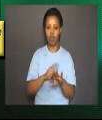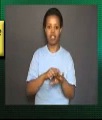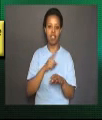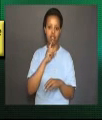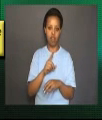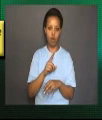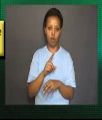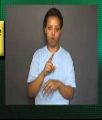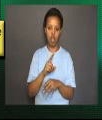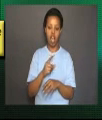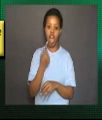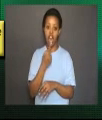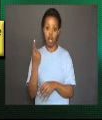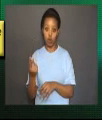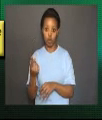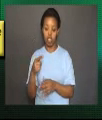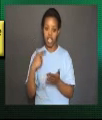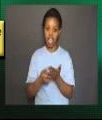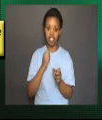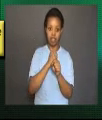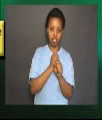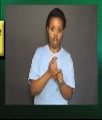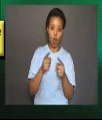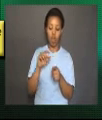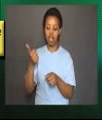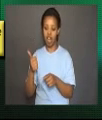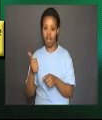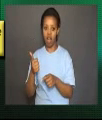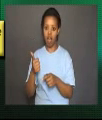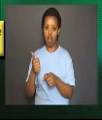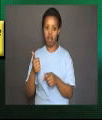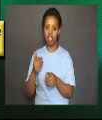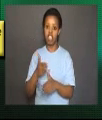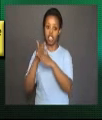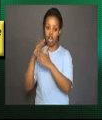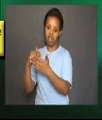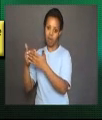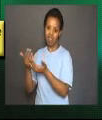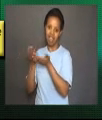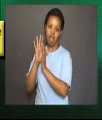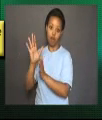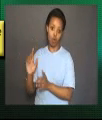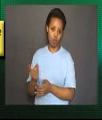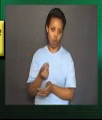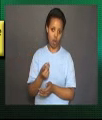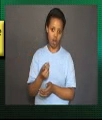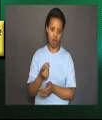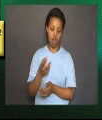to take the work further or investigate another aspect of the